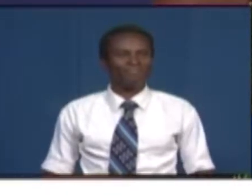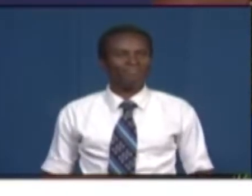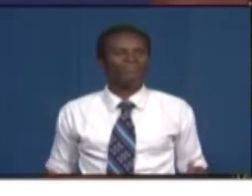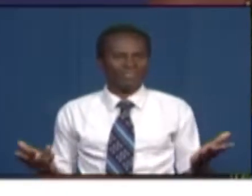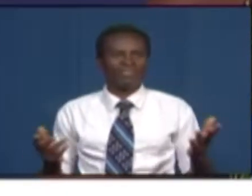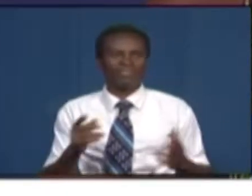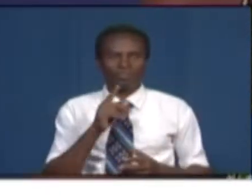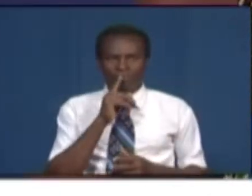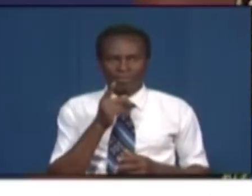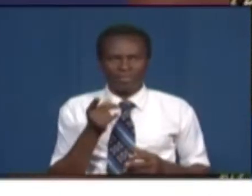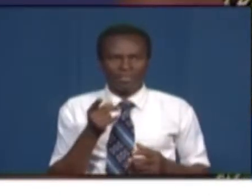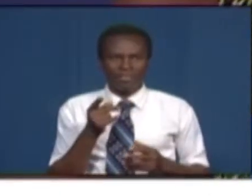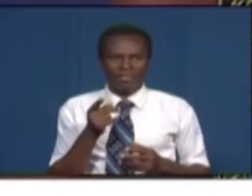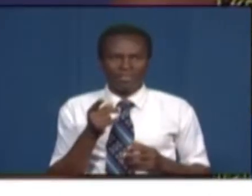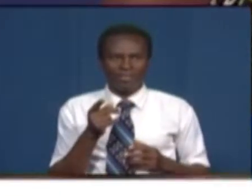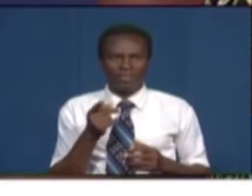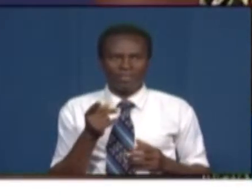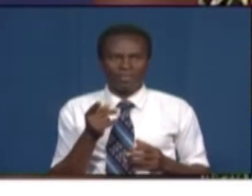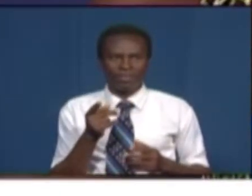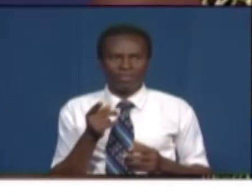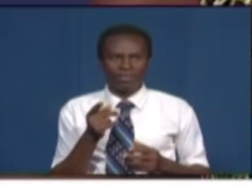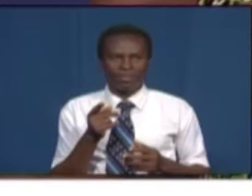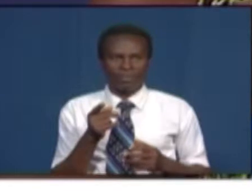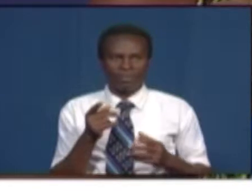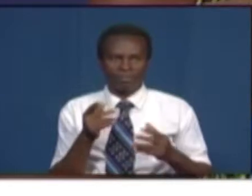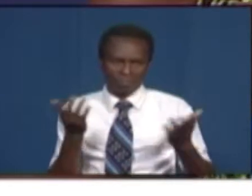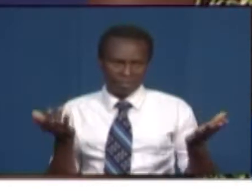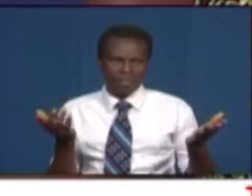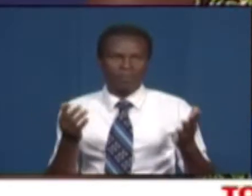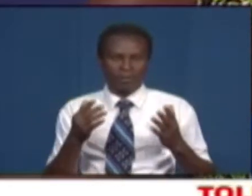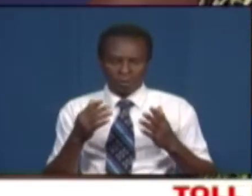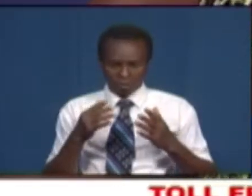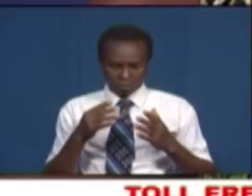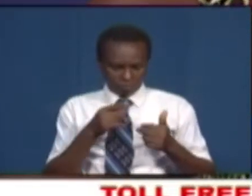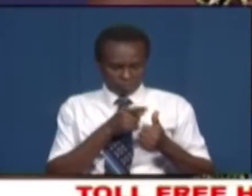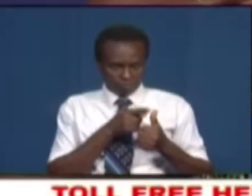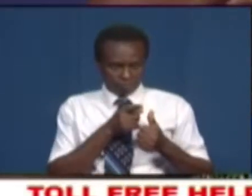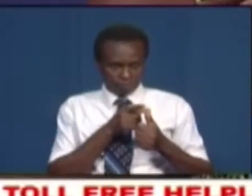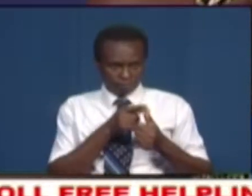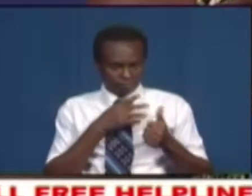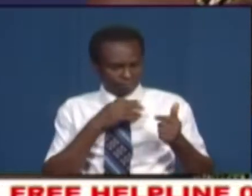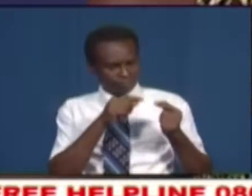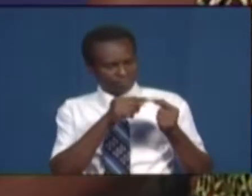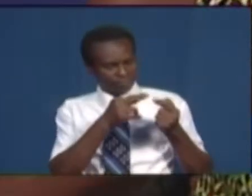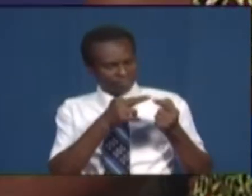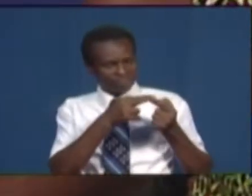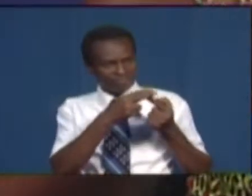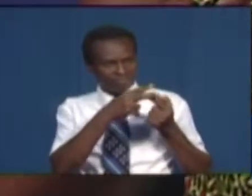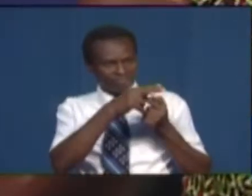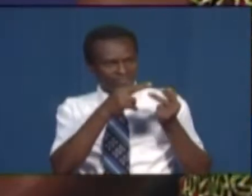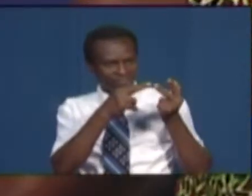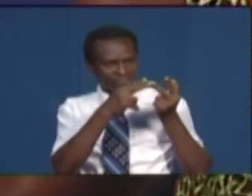So it had to do with stuff like cutting my nails. For the buffing twice a day,